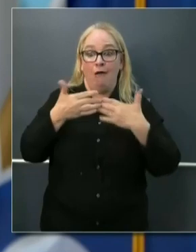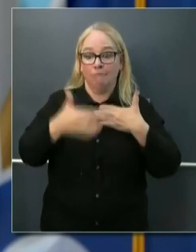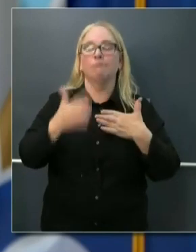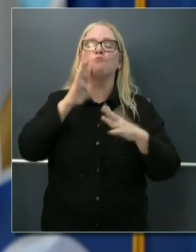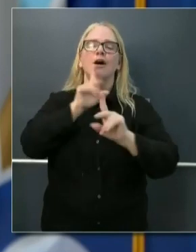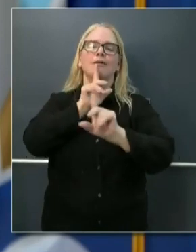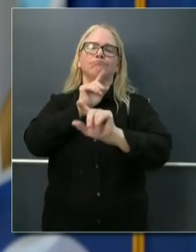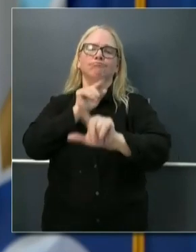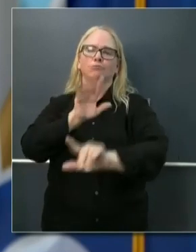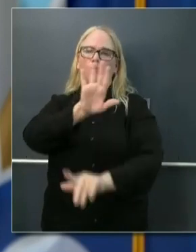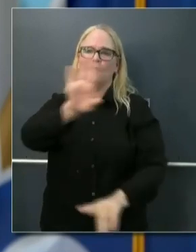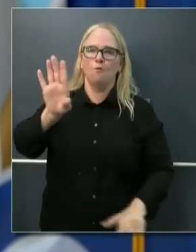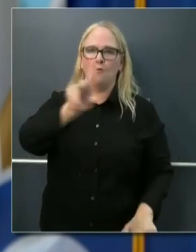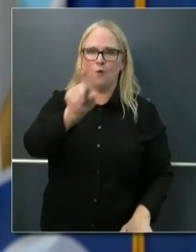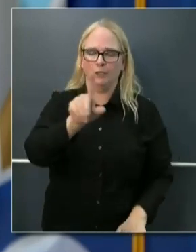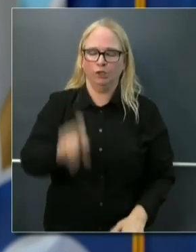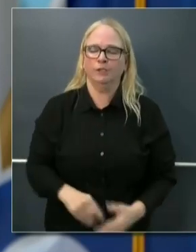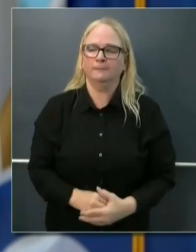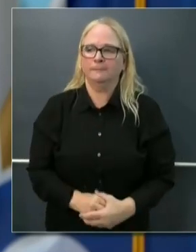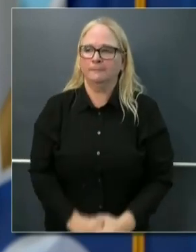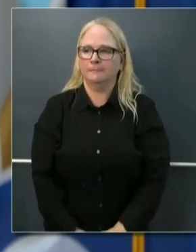Thompson, AP.